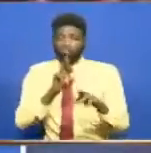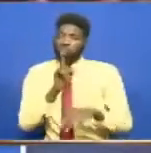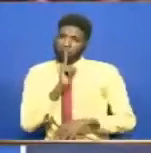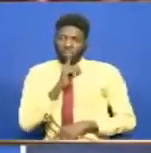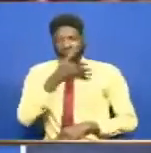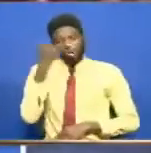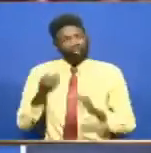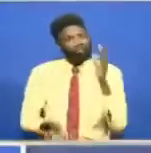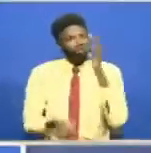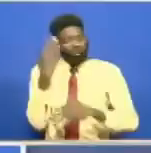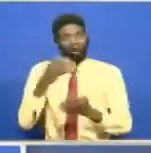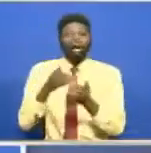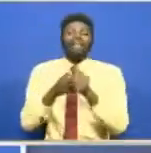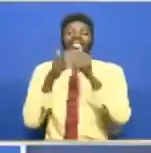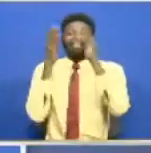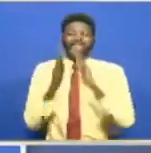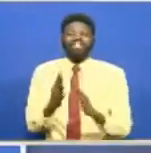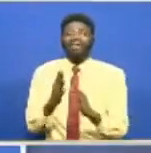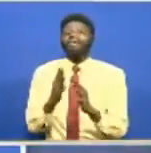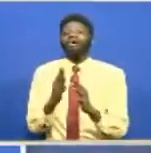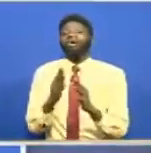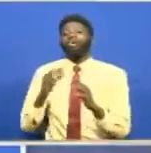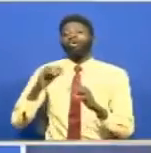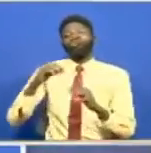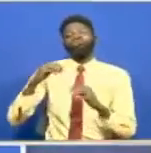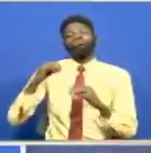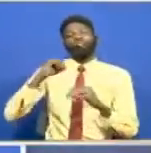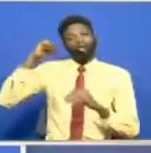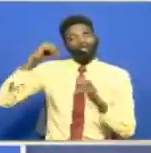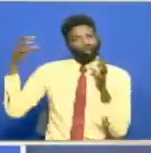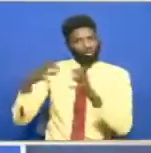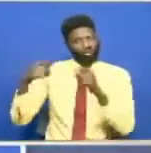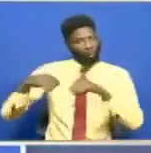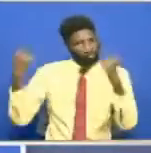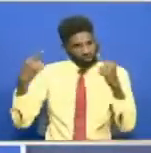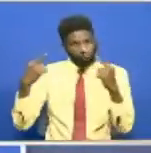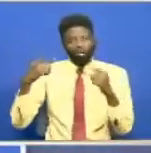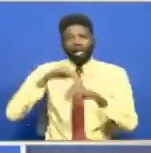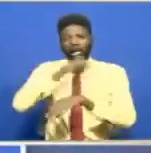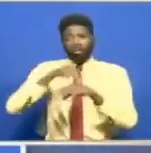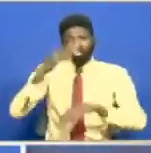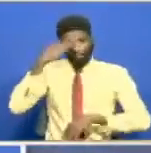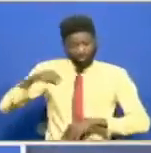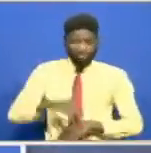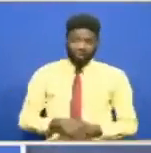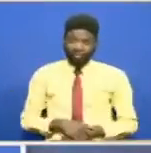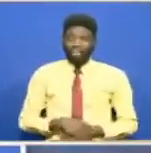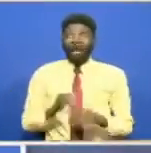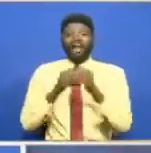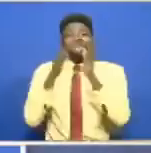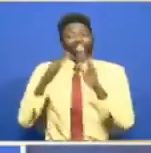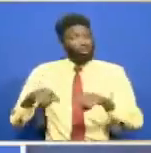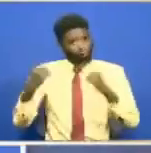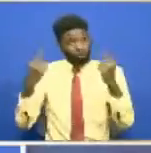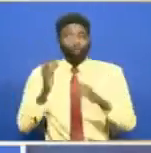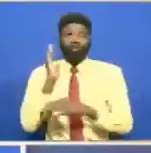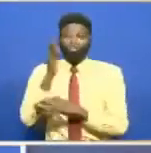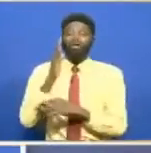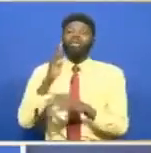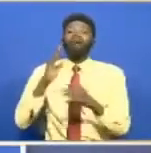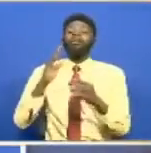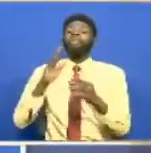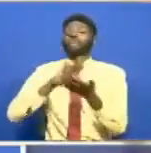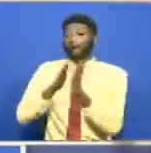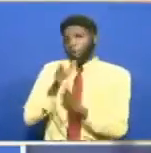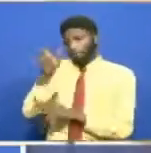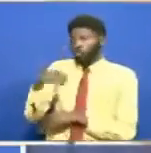Leader of Opposition in the National Assembly. The Leader of Opposition shall be the person who receives second greatest number of votes in